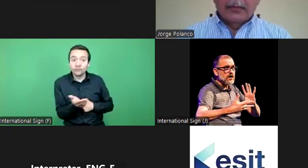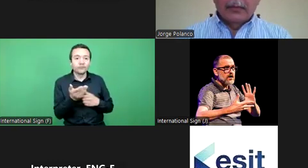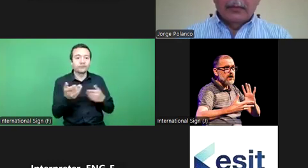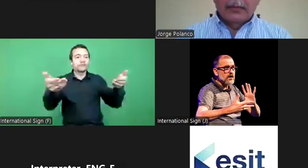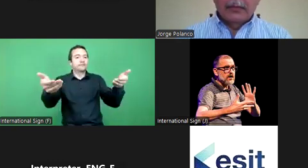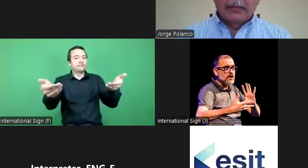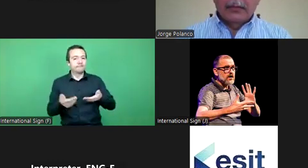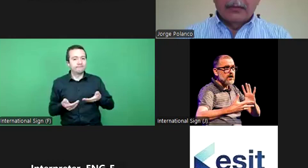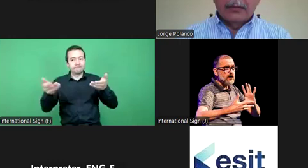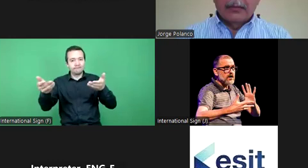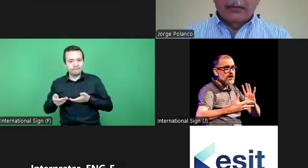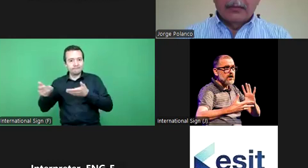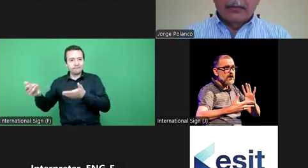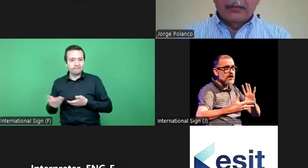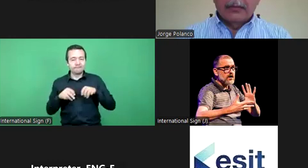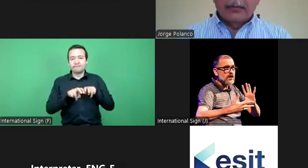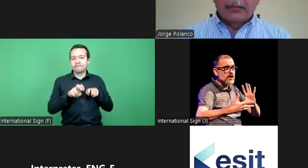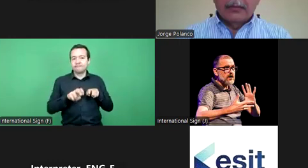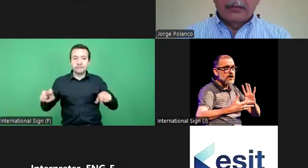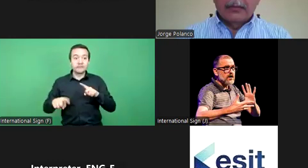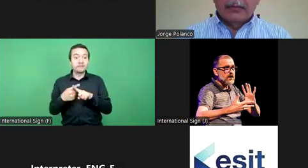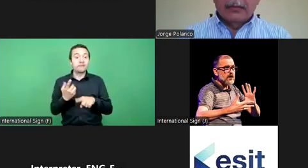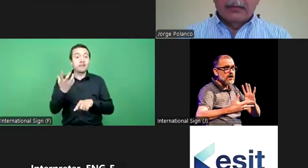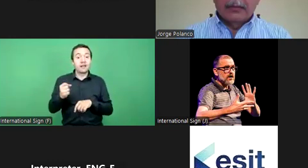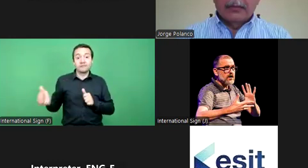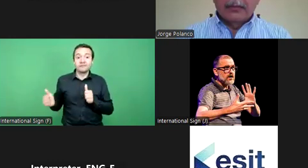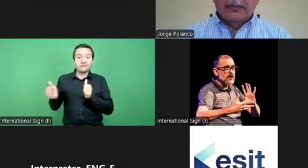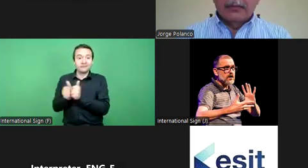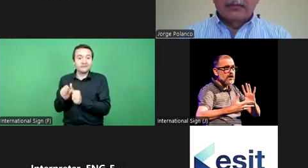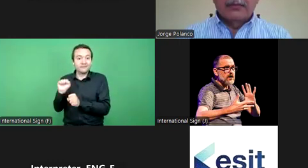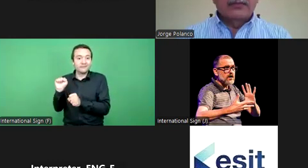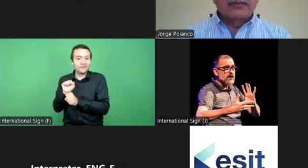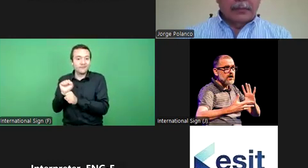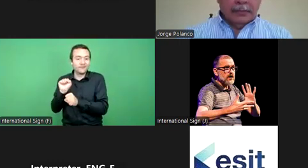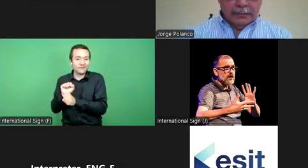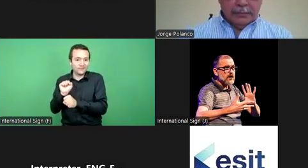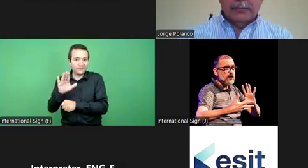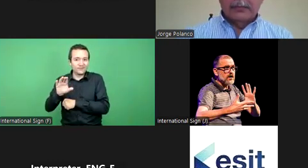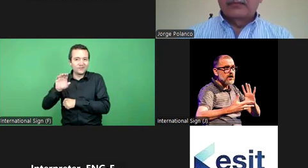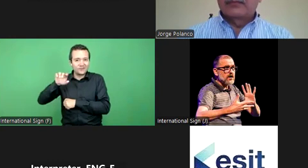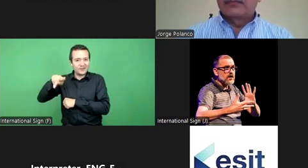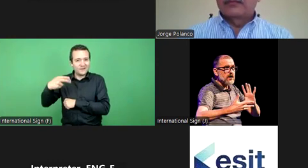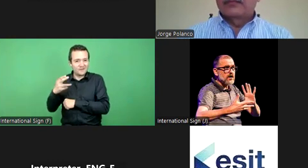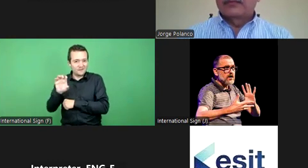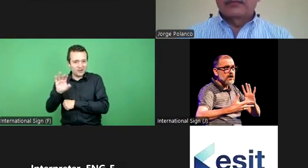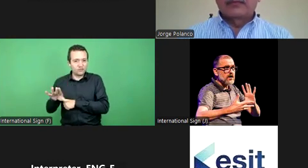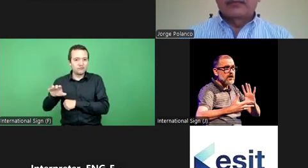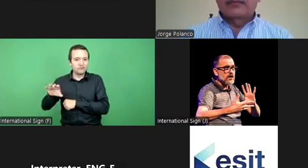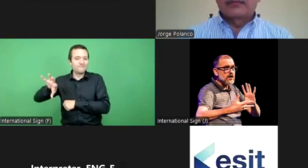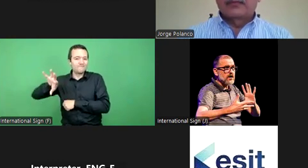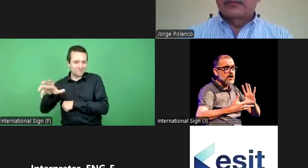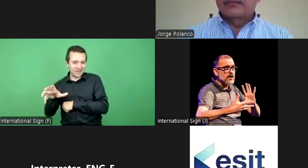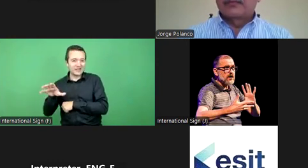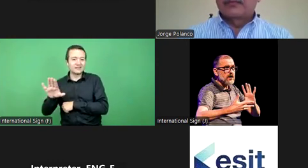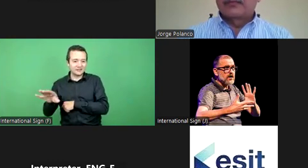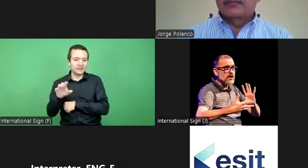my colleagues from the country offices, Dr. Eldona Boisson, Bajo WHO representative from the Bahamas and the Turks and